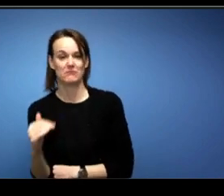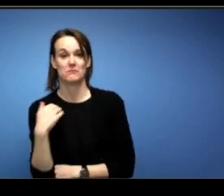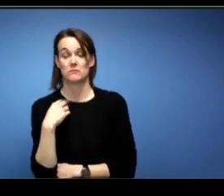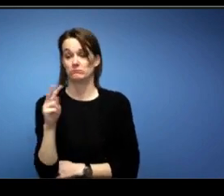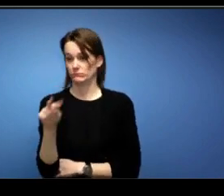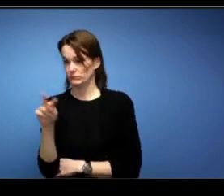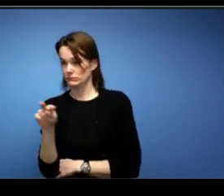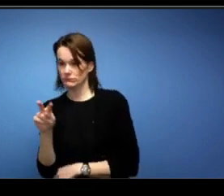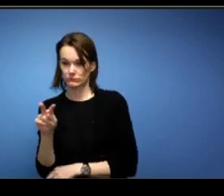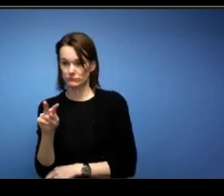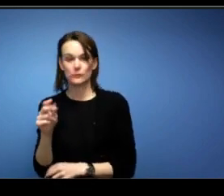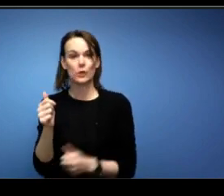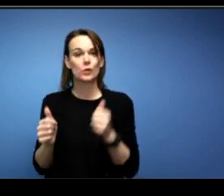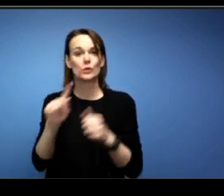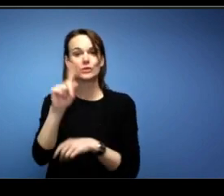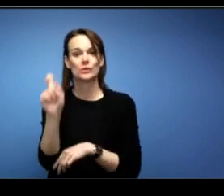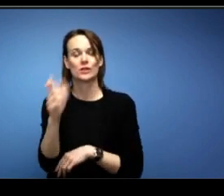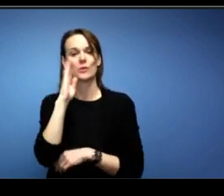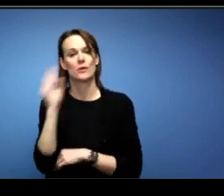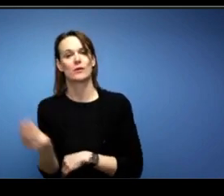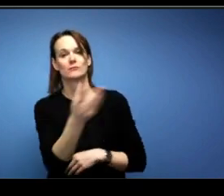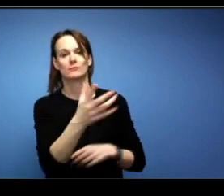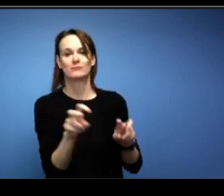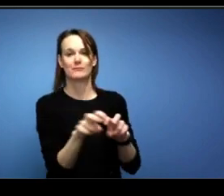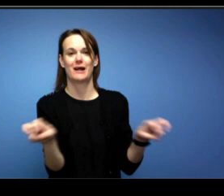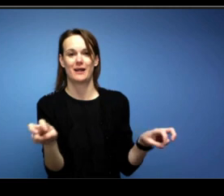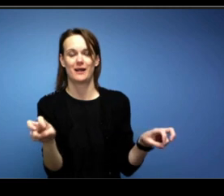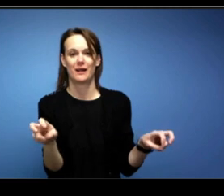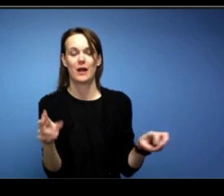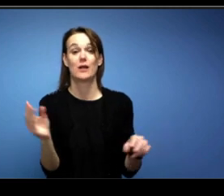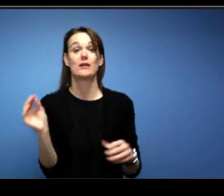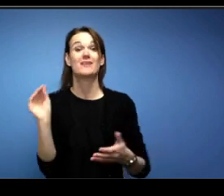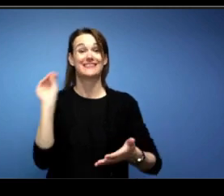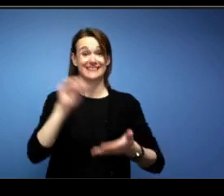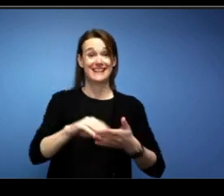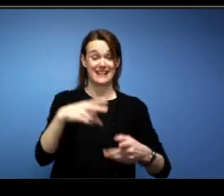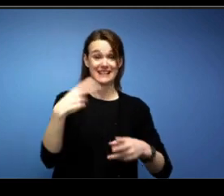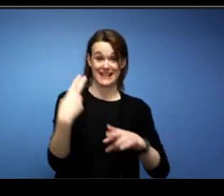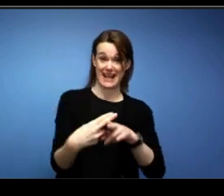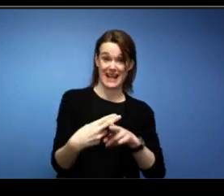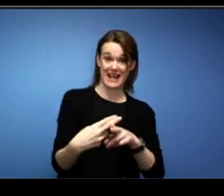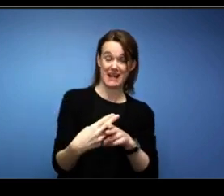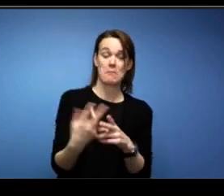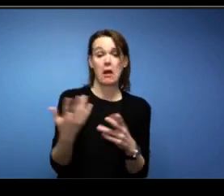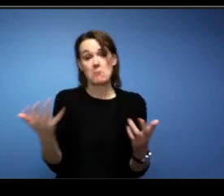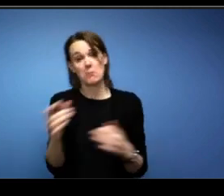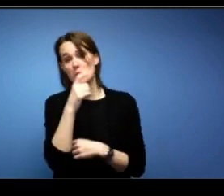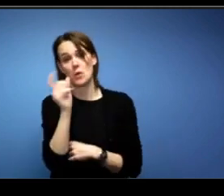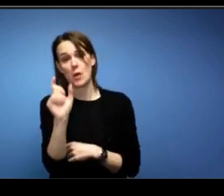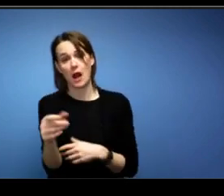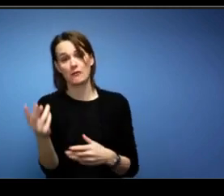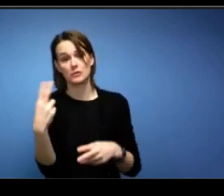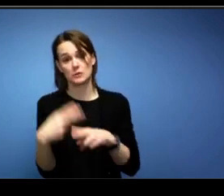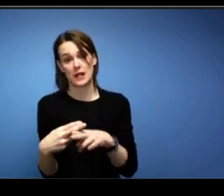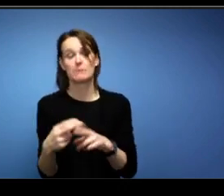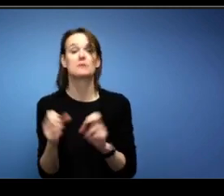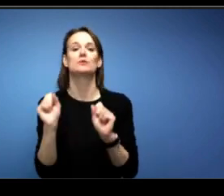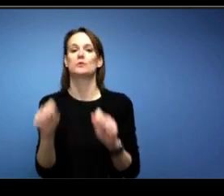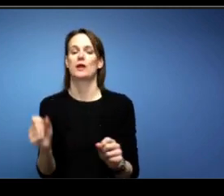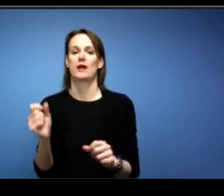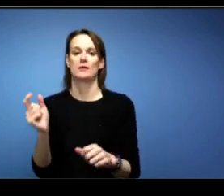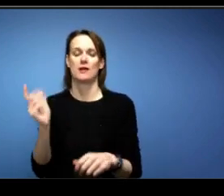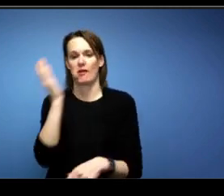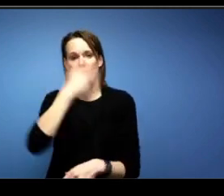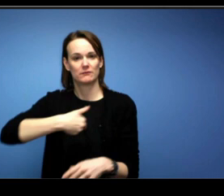We're monitoring the chat for questions and we'll be sharing them with our panel. Include your name with your question isn't required. You can post